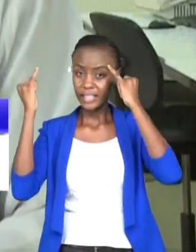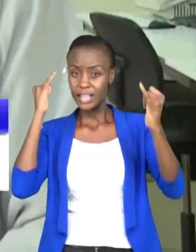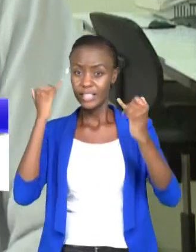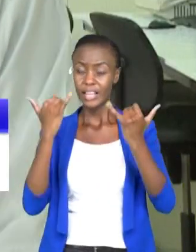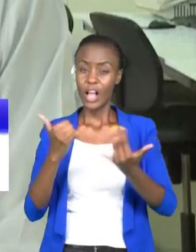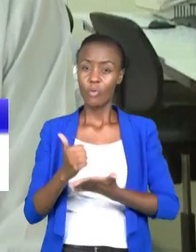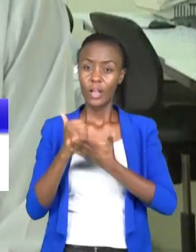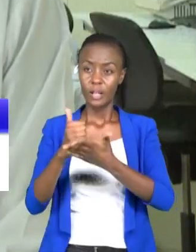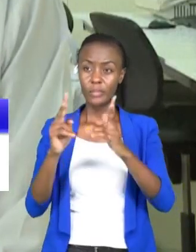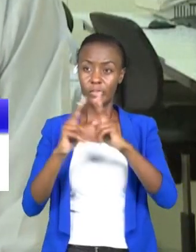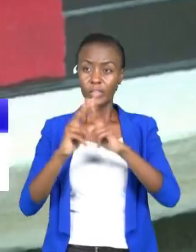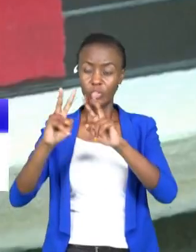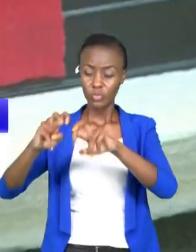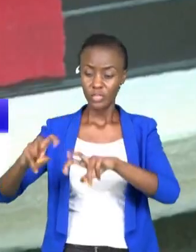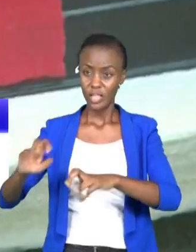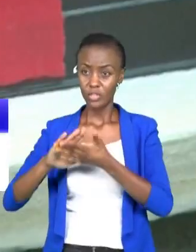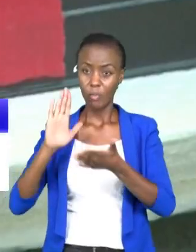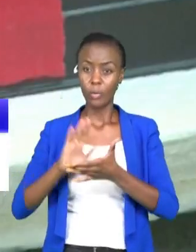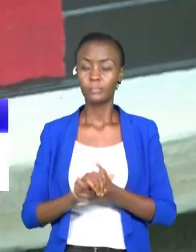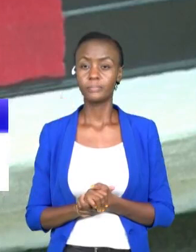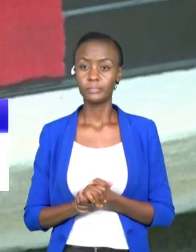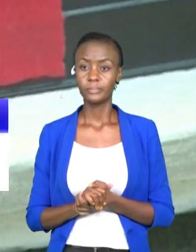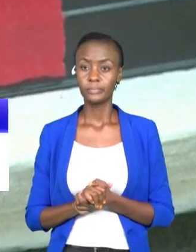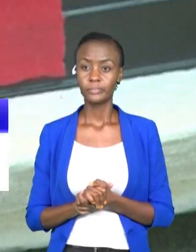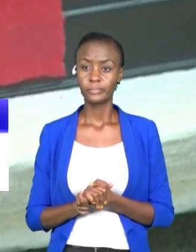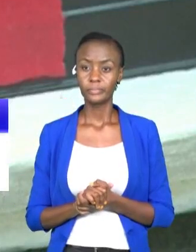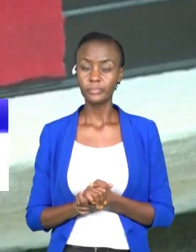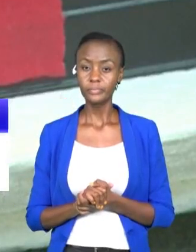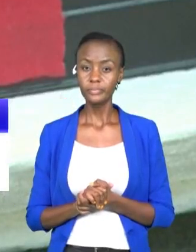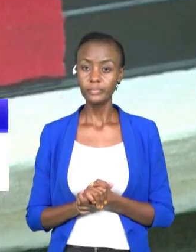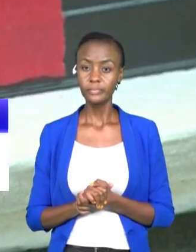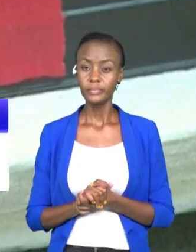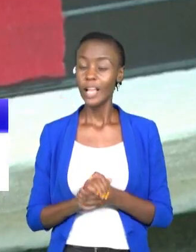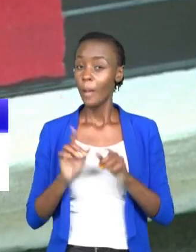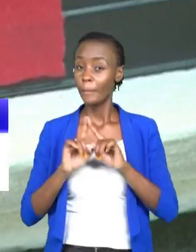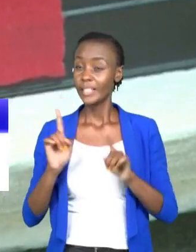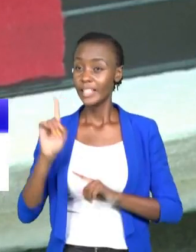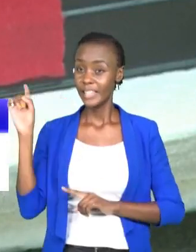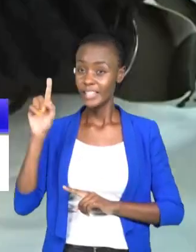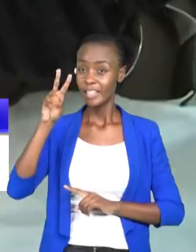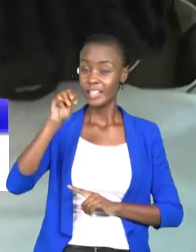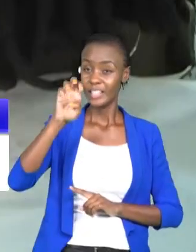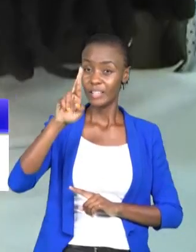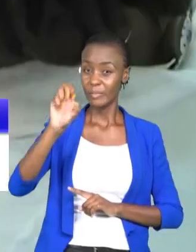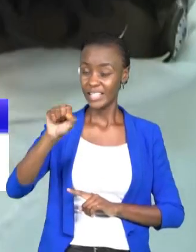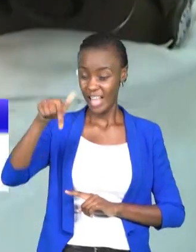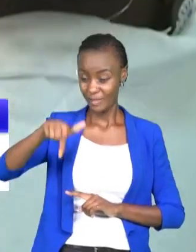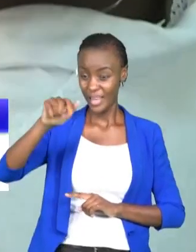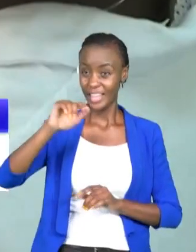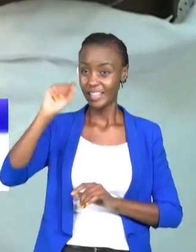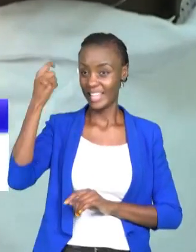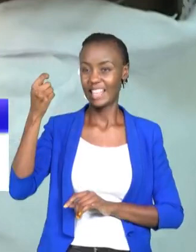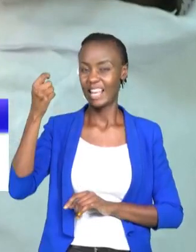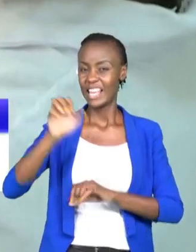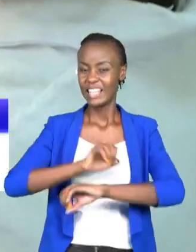do this very important work. On the silver lining, researchers claim that MERS that is currently in Kenya now is not